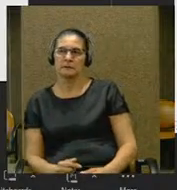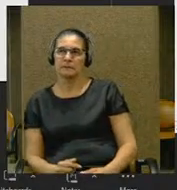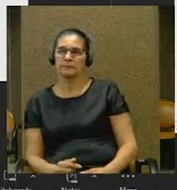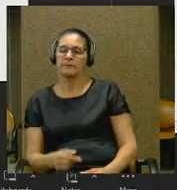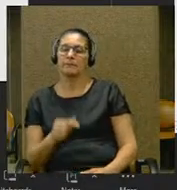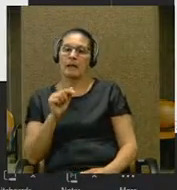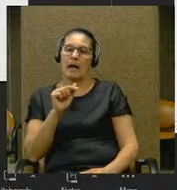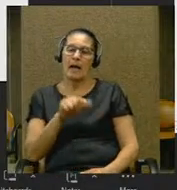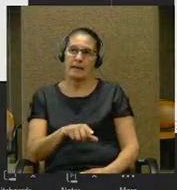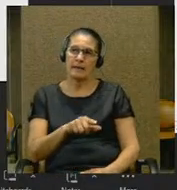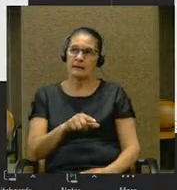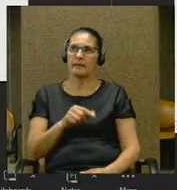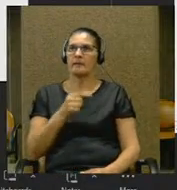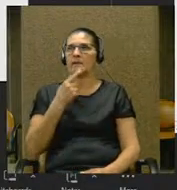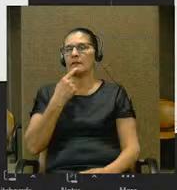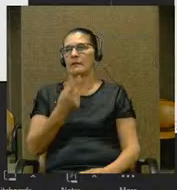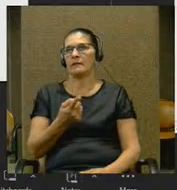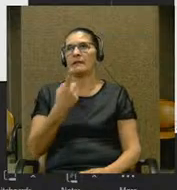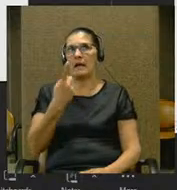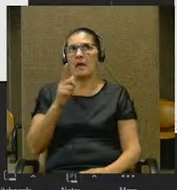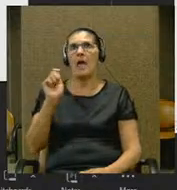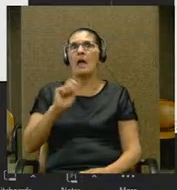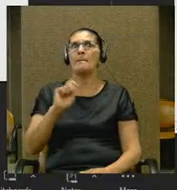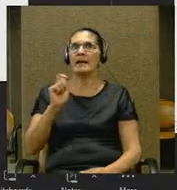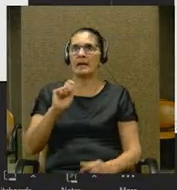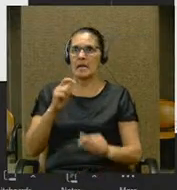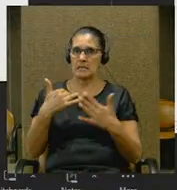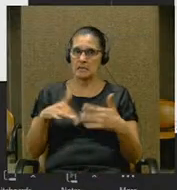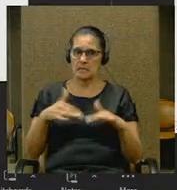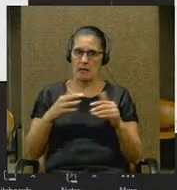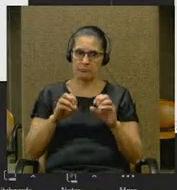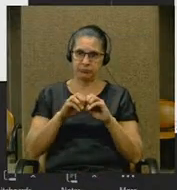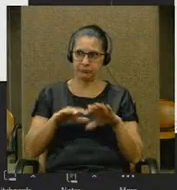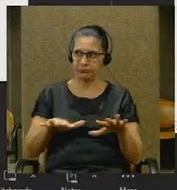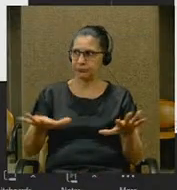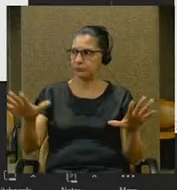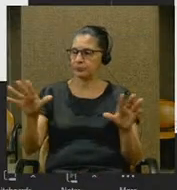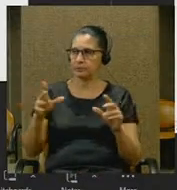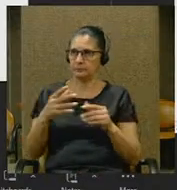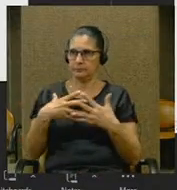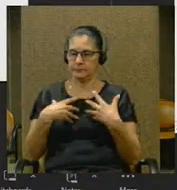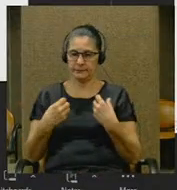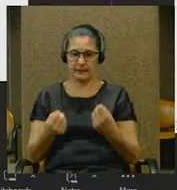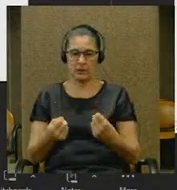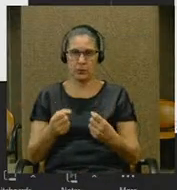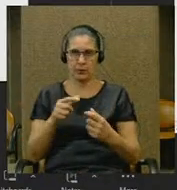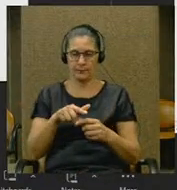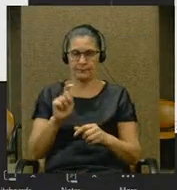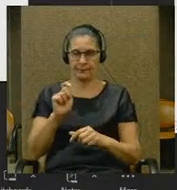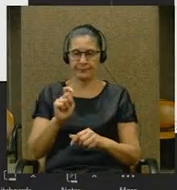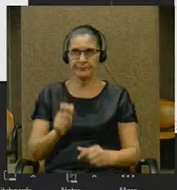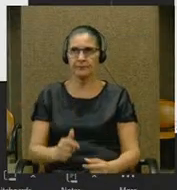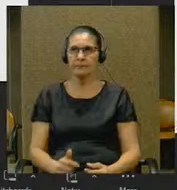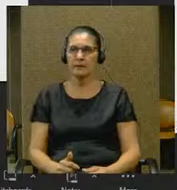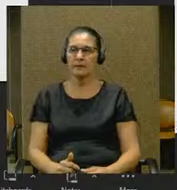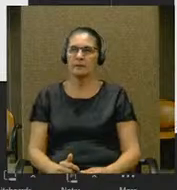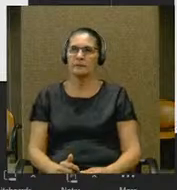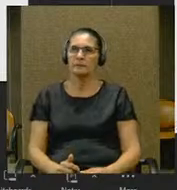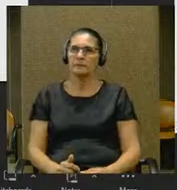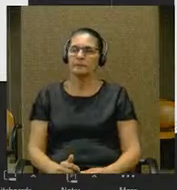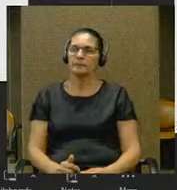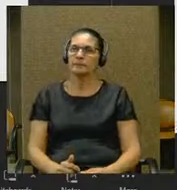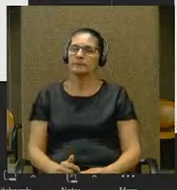emergency. That kicked in a number of measures, which we saw some improvement